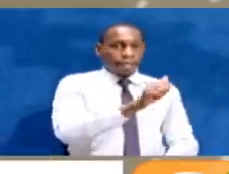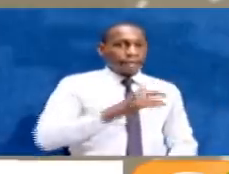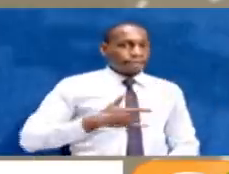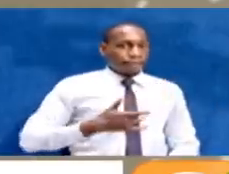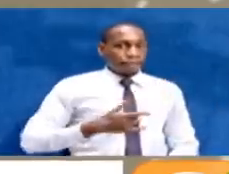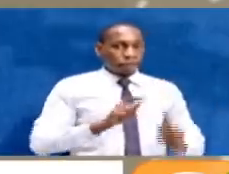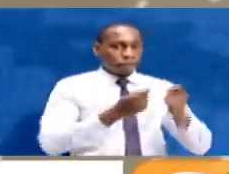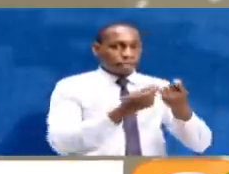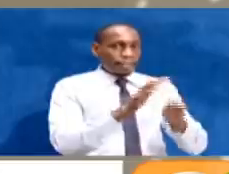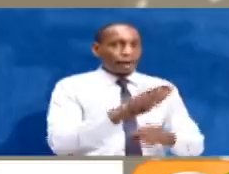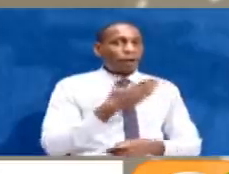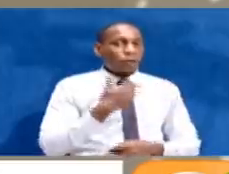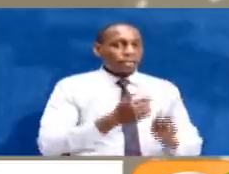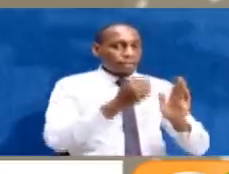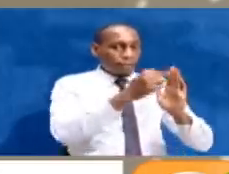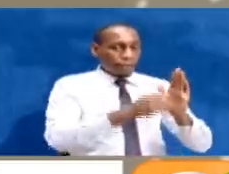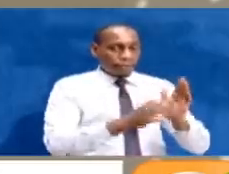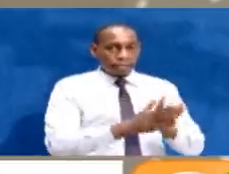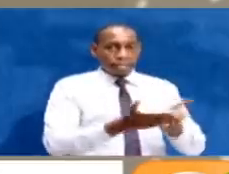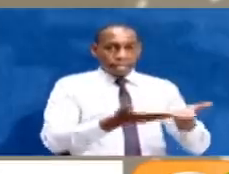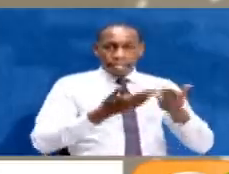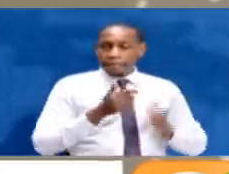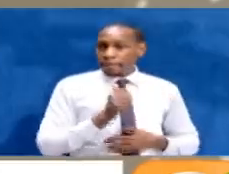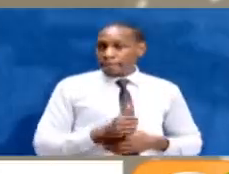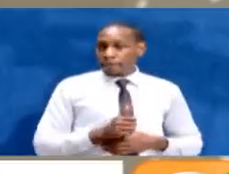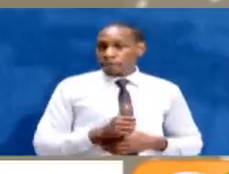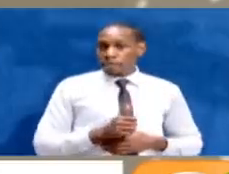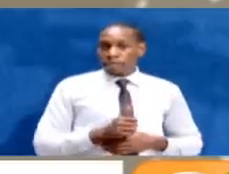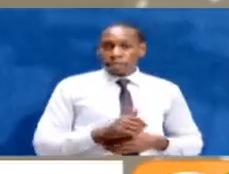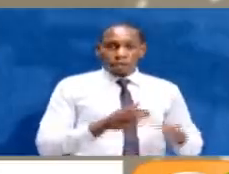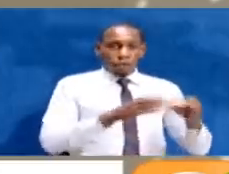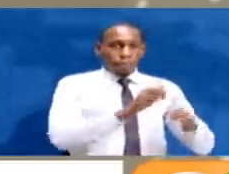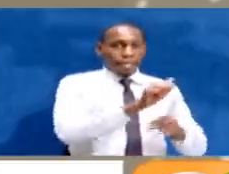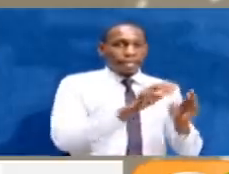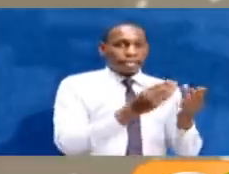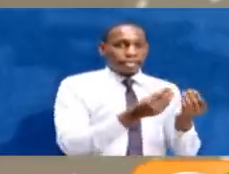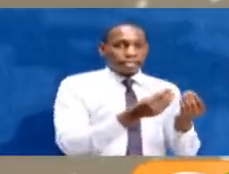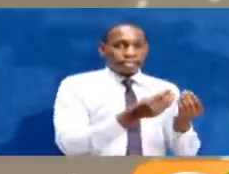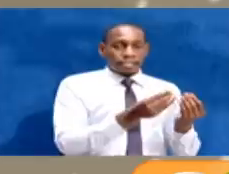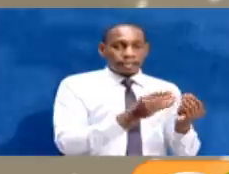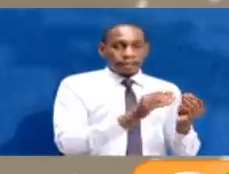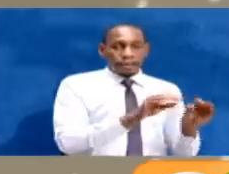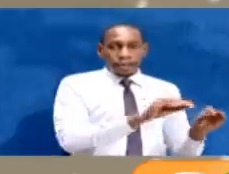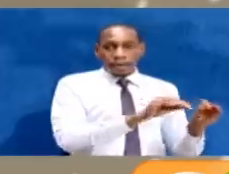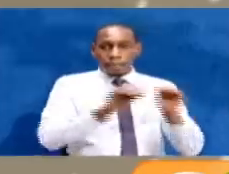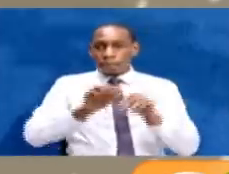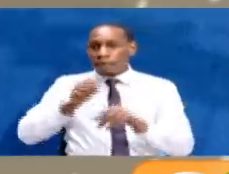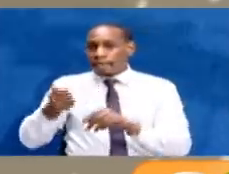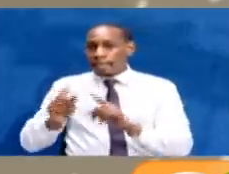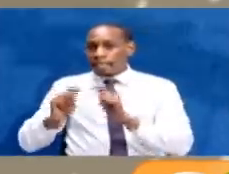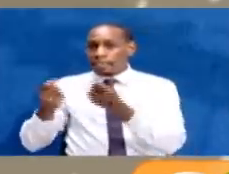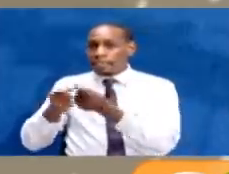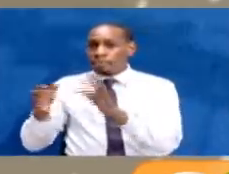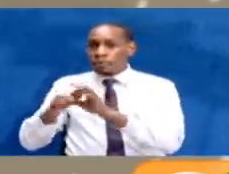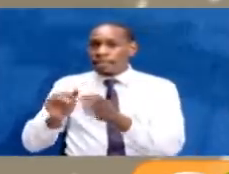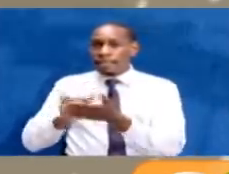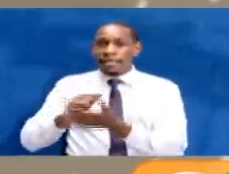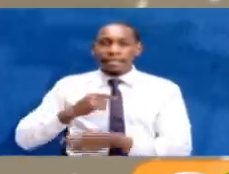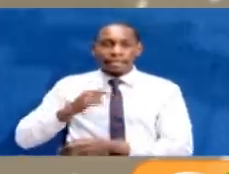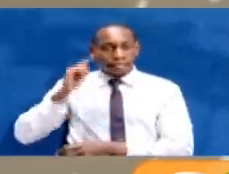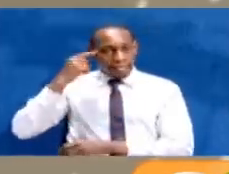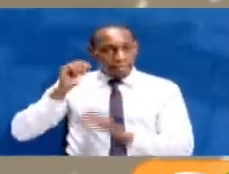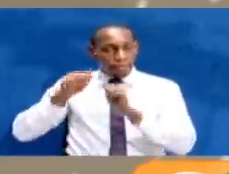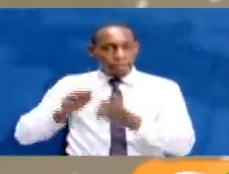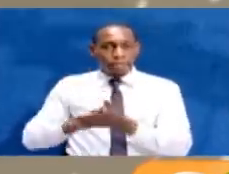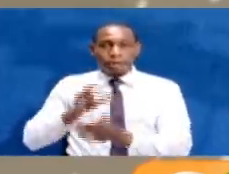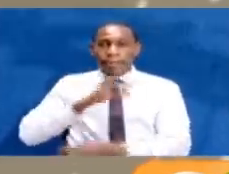feels in this team, I wanted this and it has not been granted, they will easily shift from this team to another team where they think they can